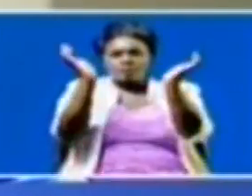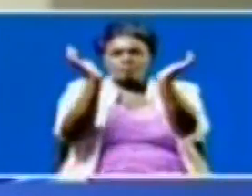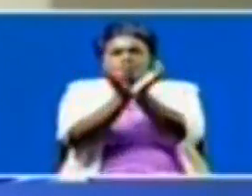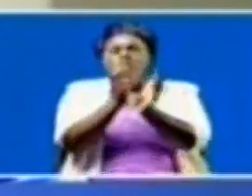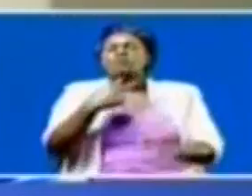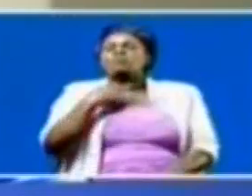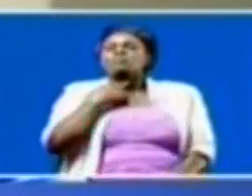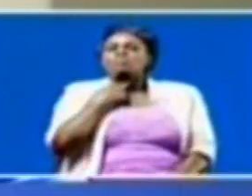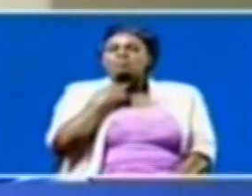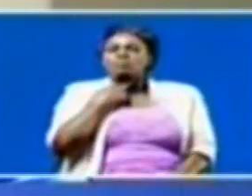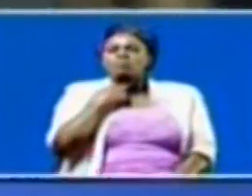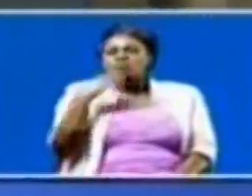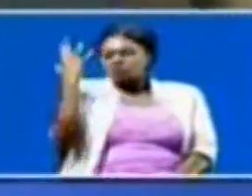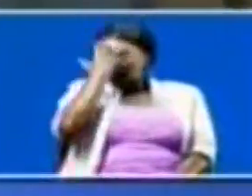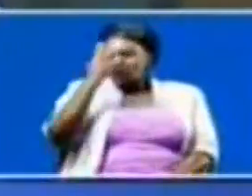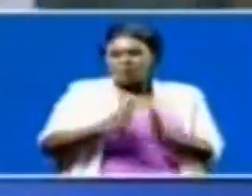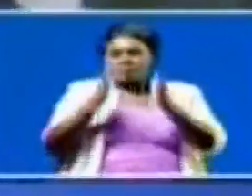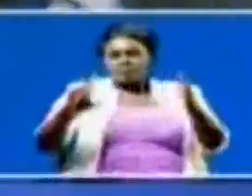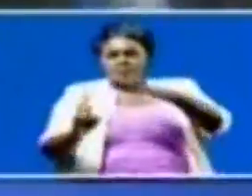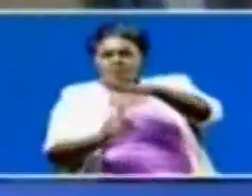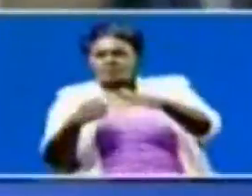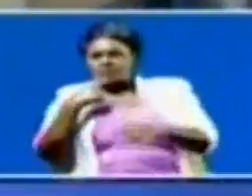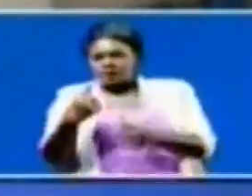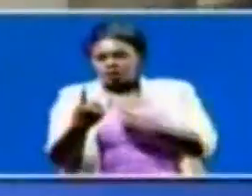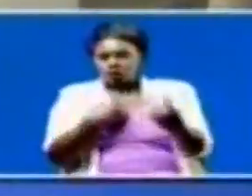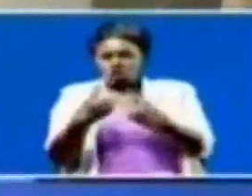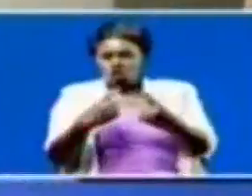are still stalled, it's a big shame. The ministry said that talks are in place to take over.